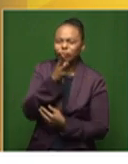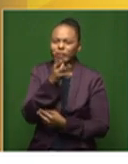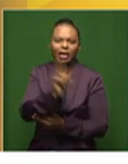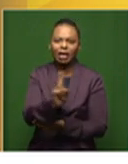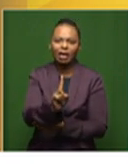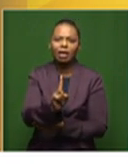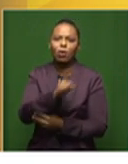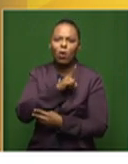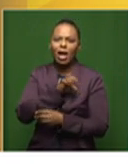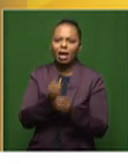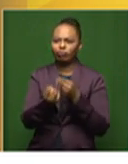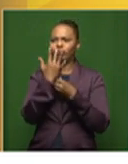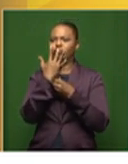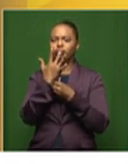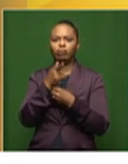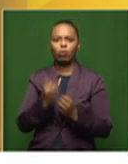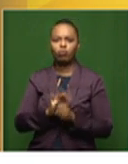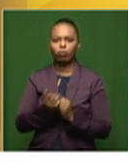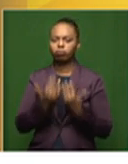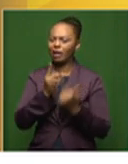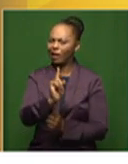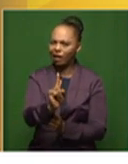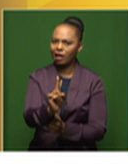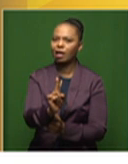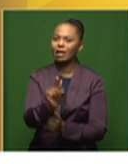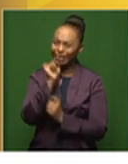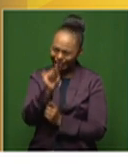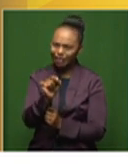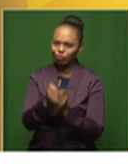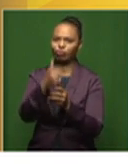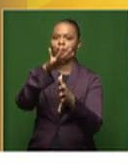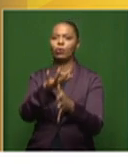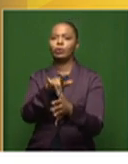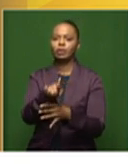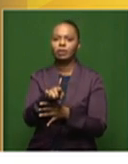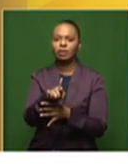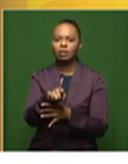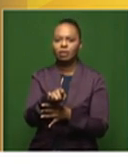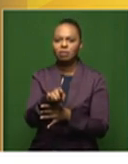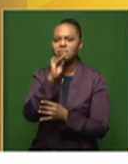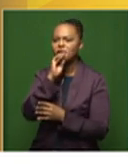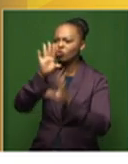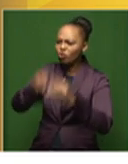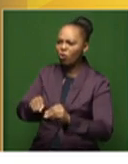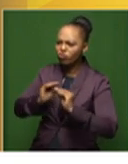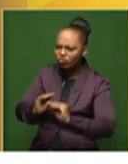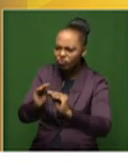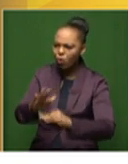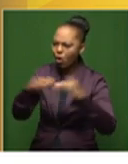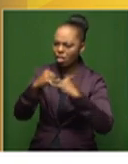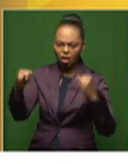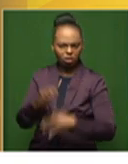one is exposed outside their homes. So that's the intention, not to stop. If people want to do online, they can still continue to do